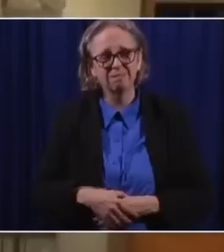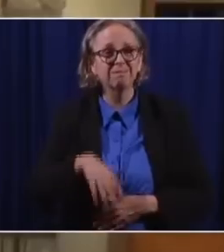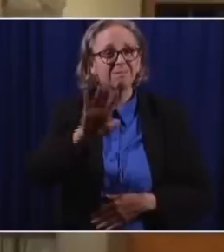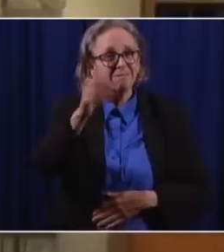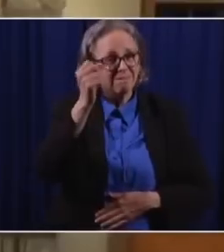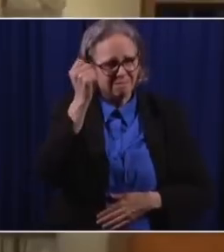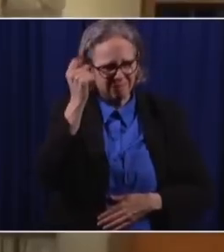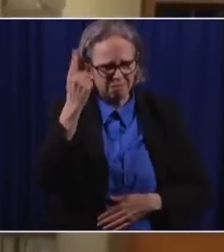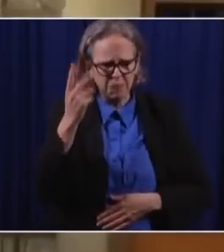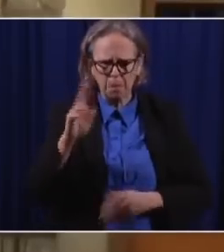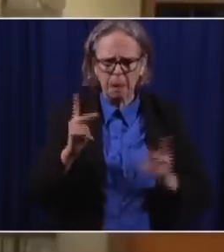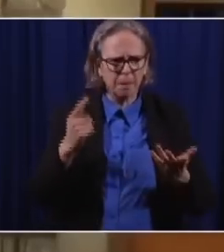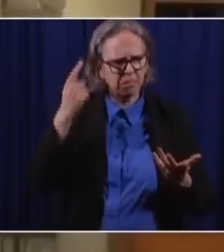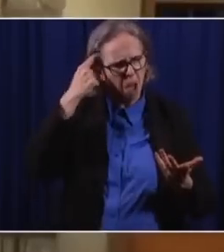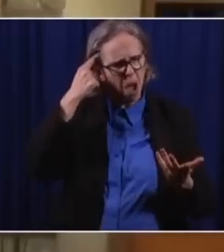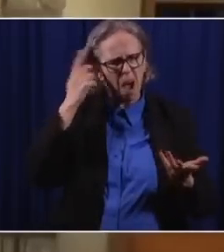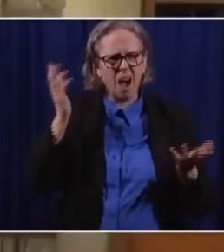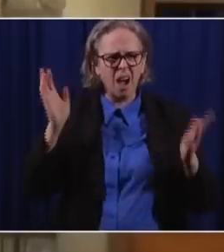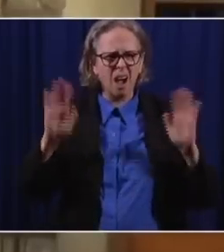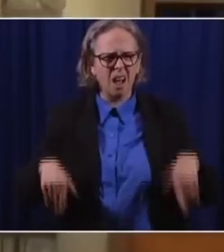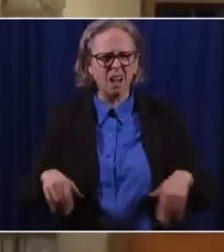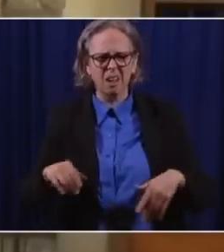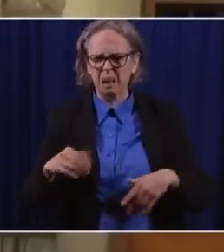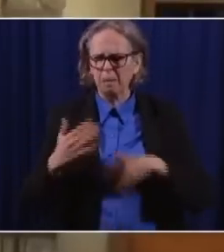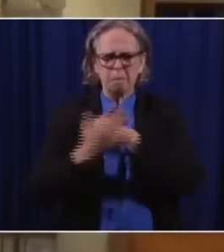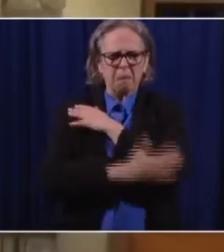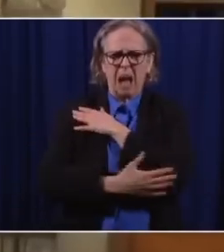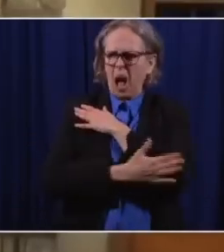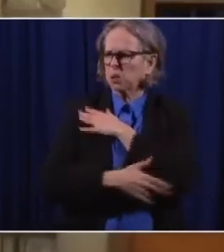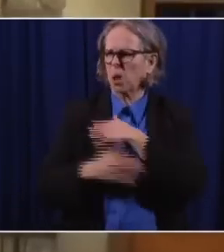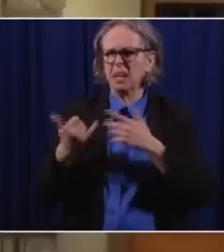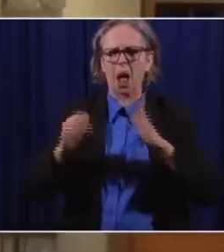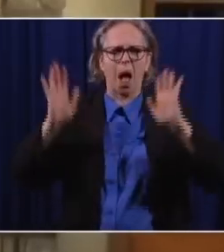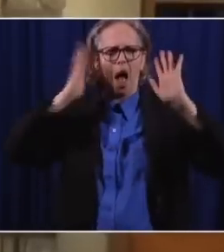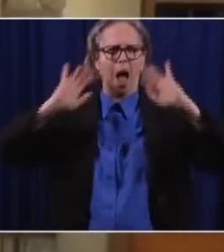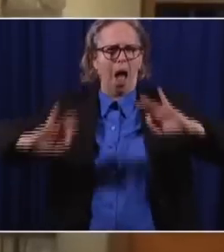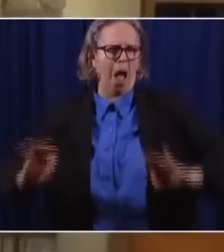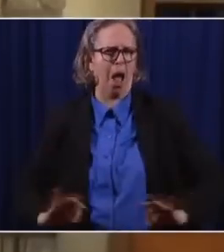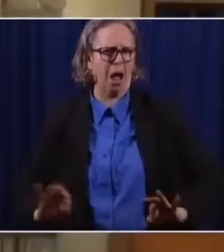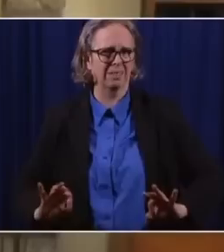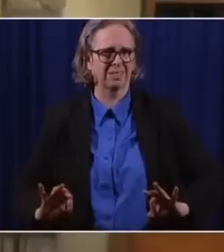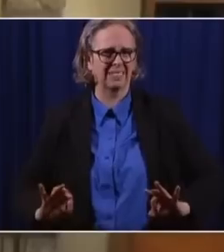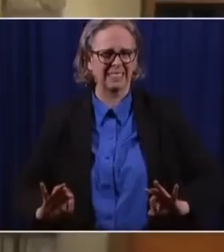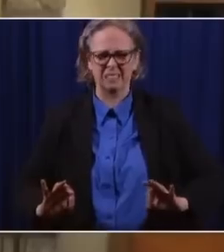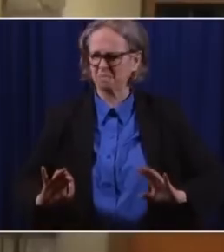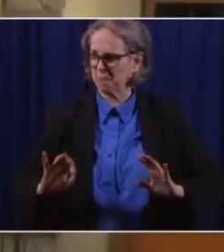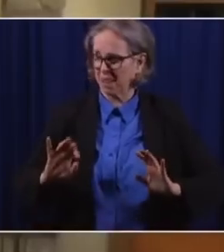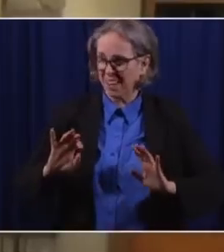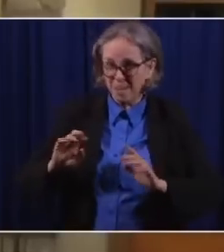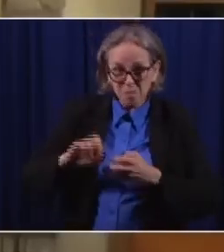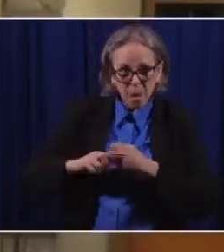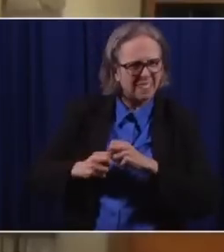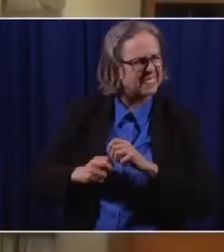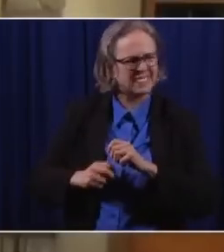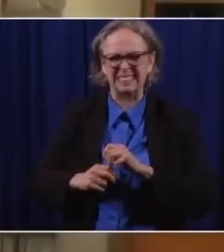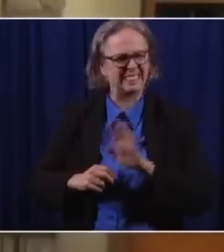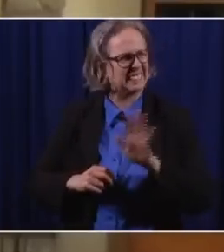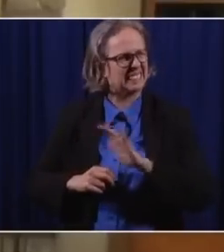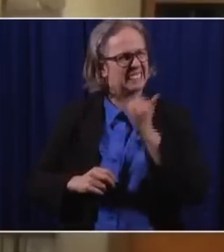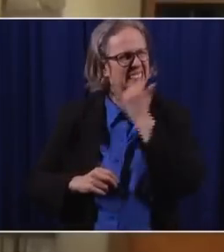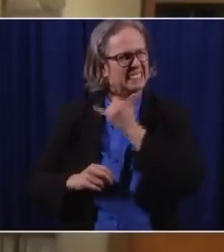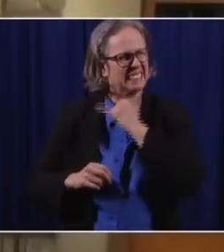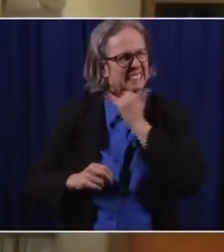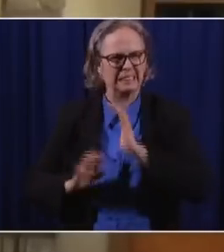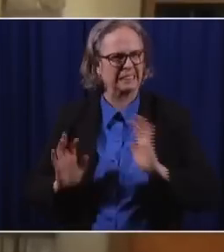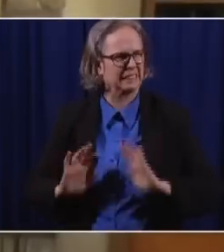red, was yellow, that there was not a problem. It doesn't meet the